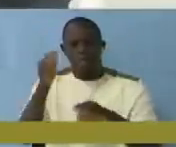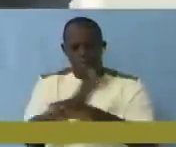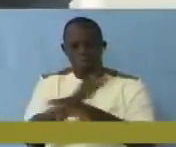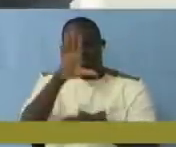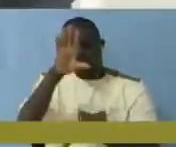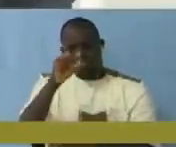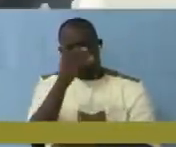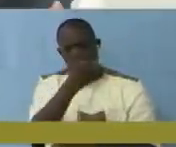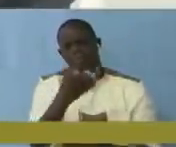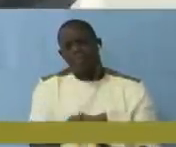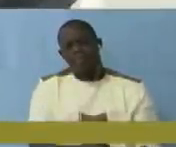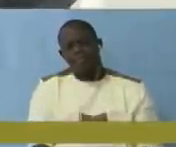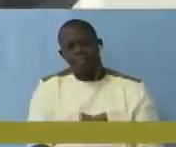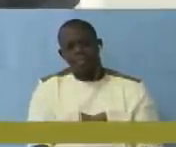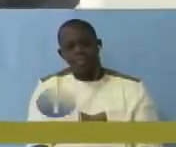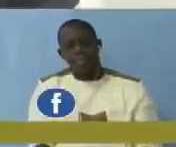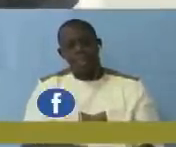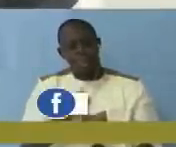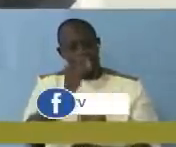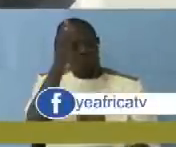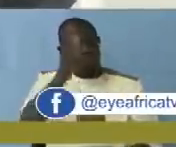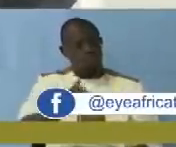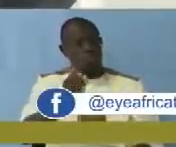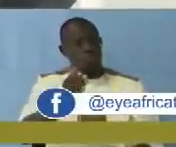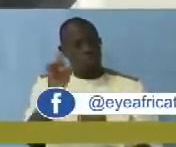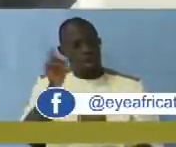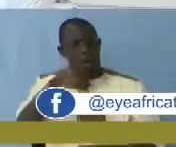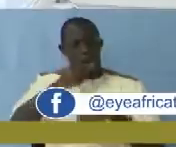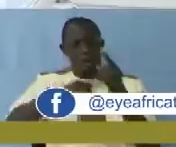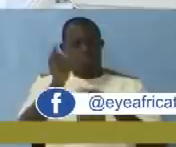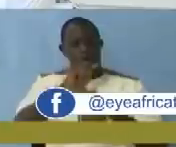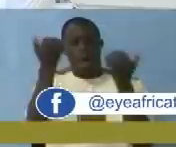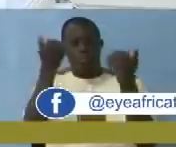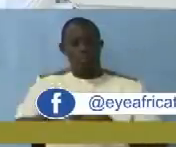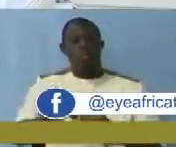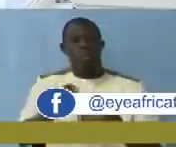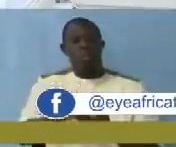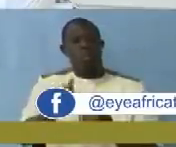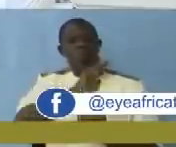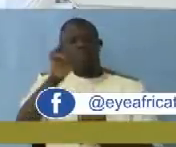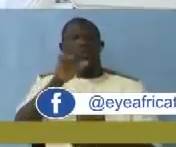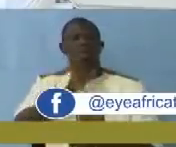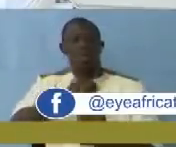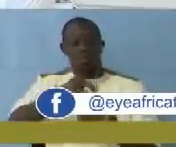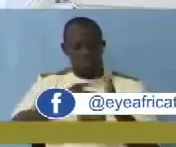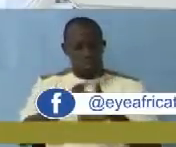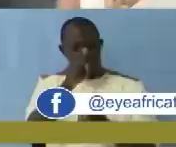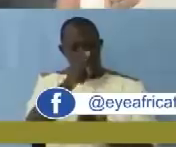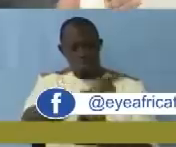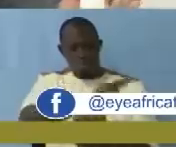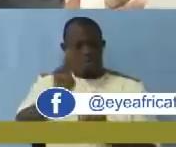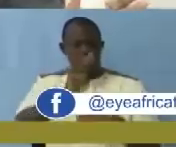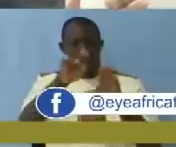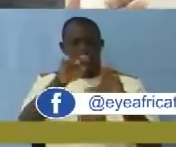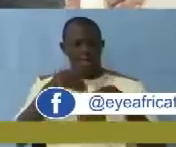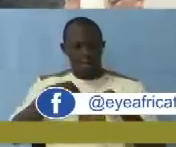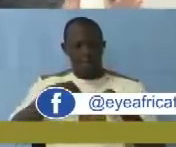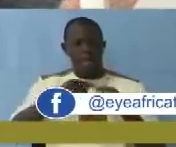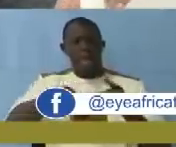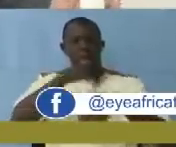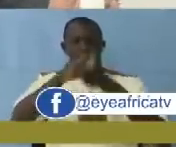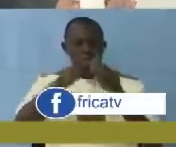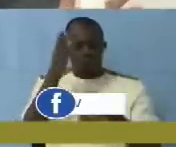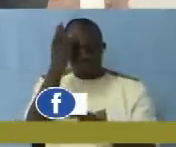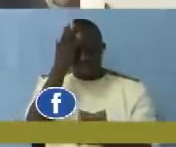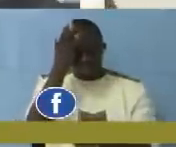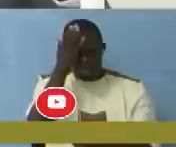That is the truth, isn't it? No, sir. You are denying knowledge of